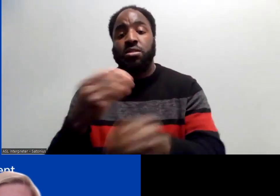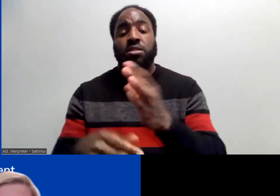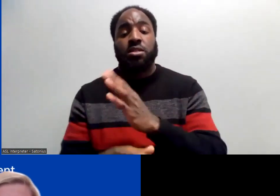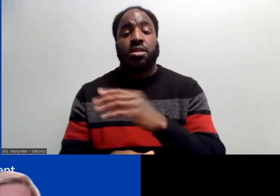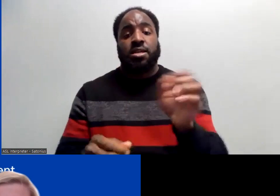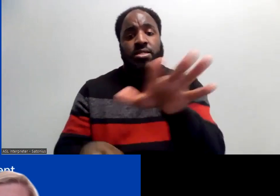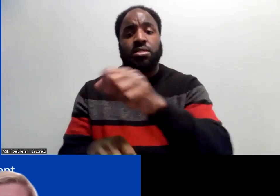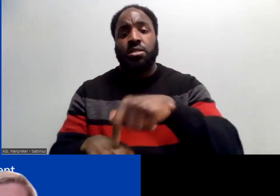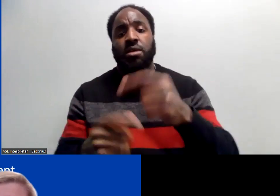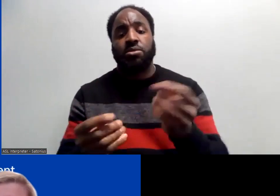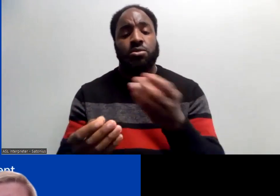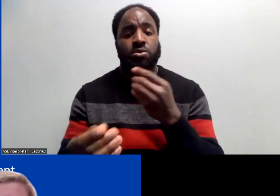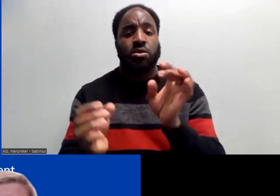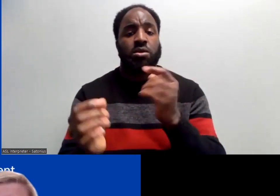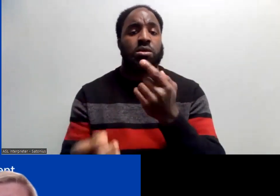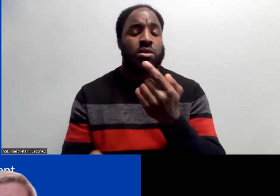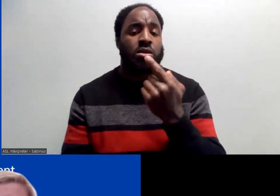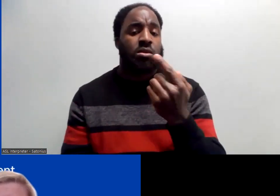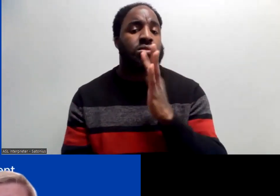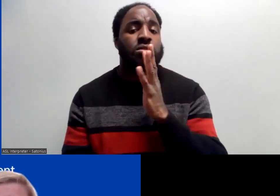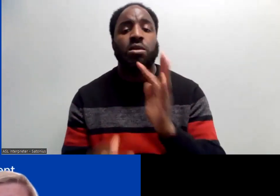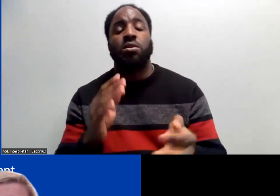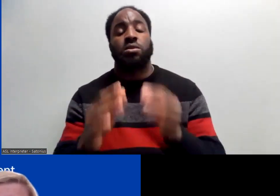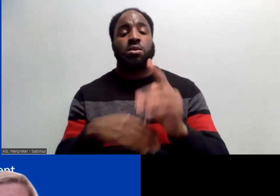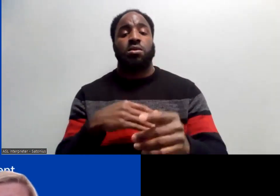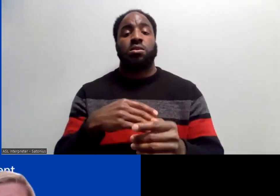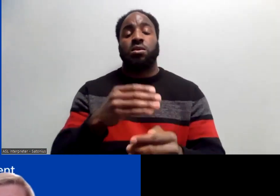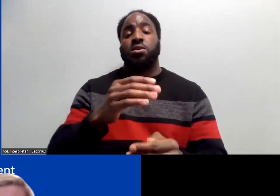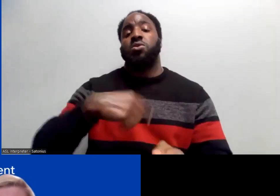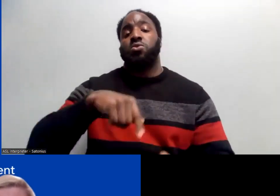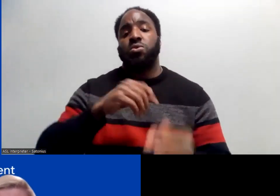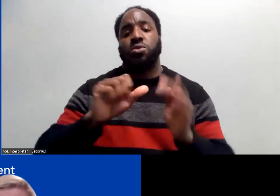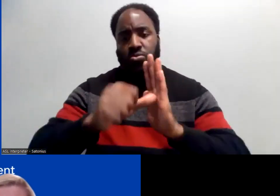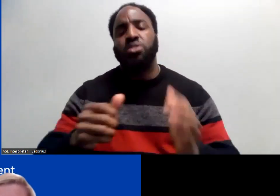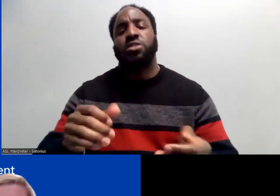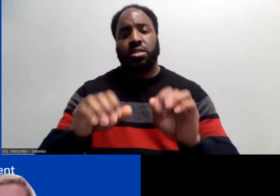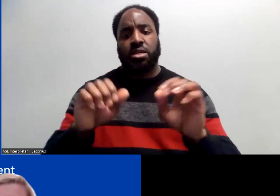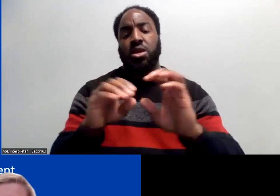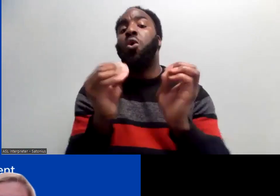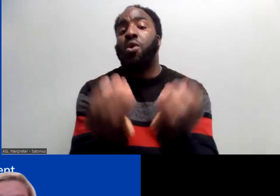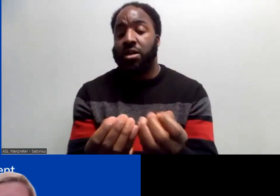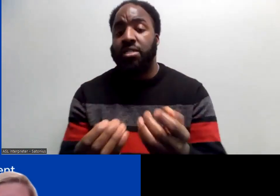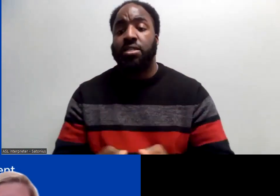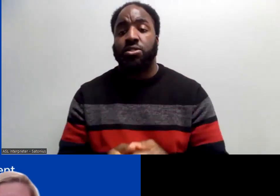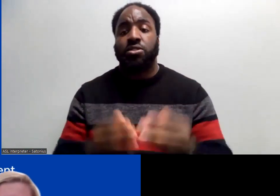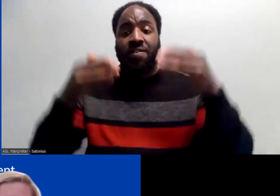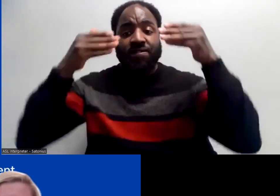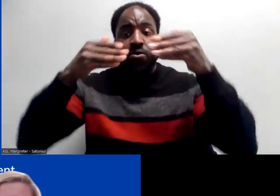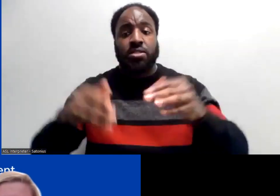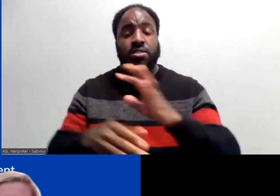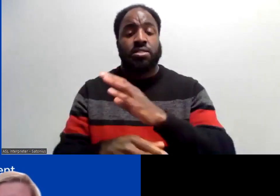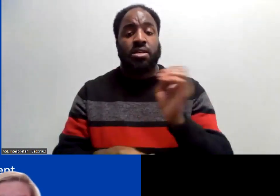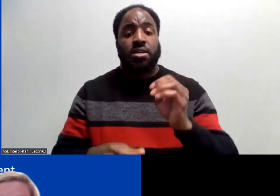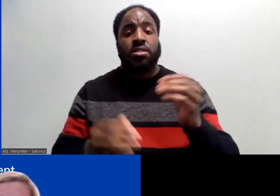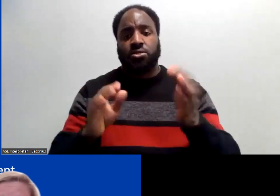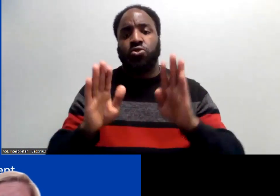after the master plan was released. We really do appreciate that organizational focus, and it's great